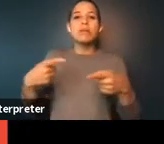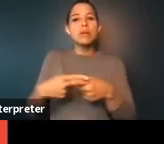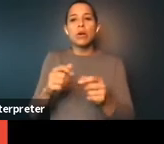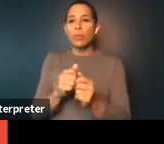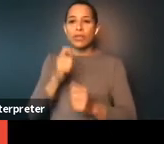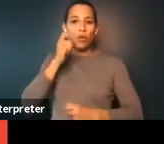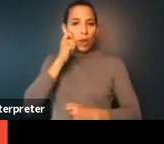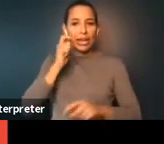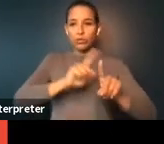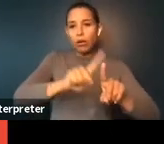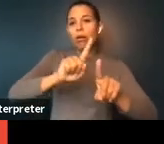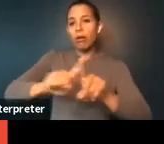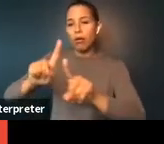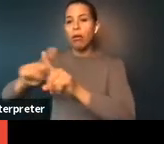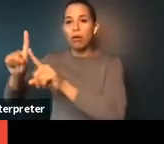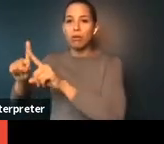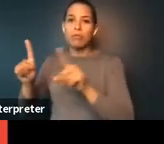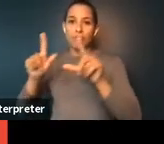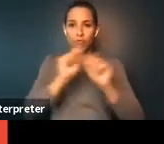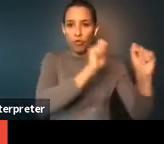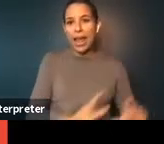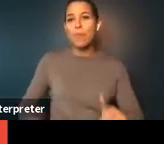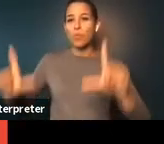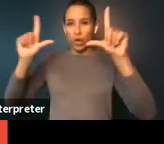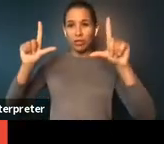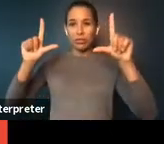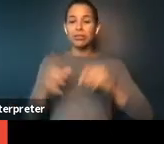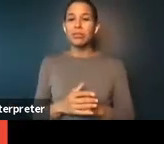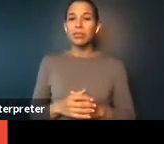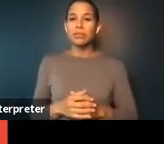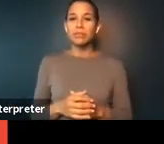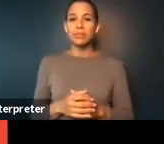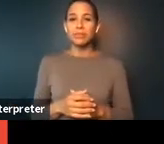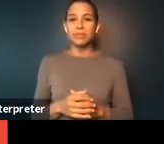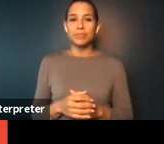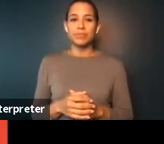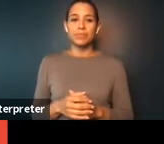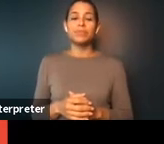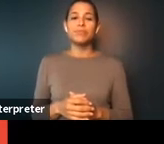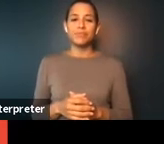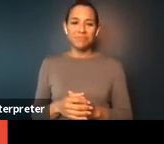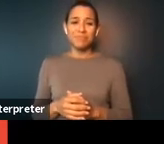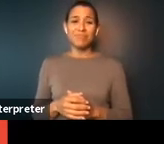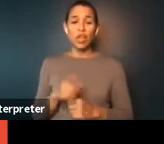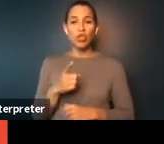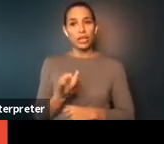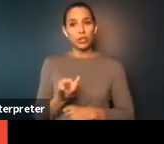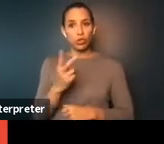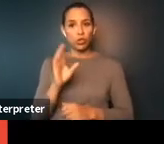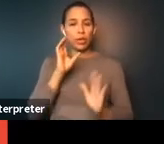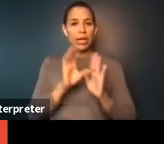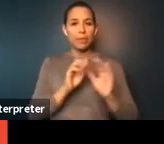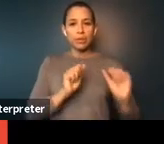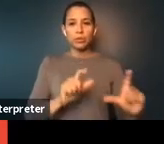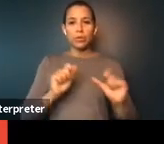it happened to feel particularly, um, like poignant and cutting to me with these two images, for